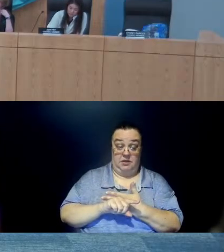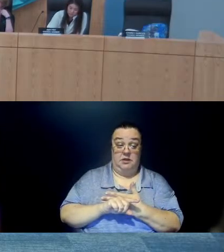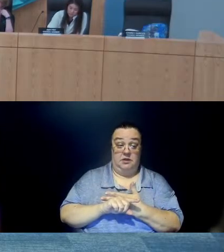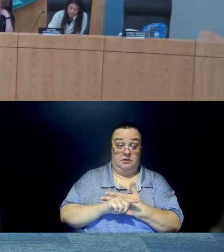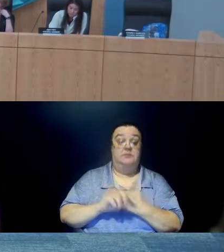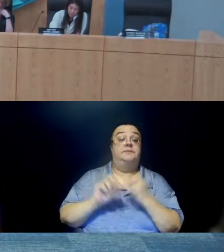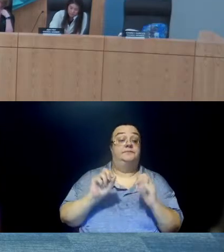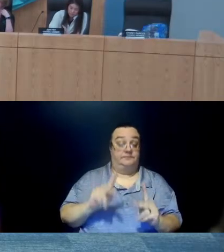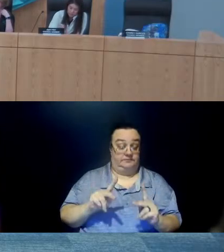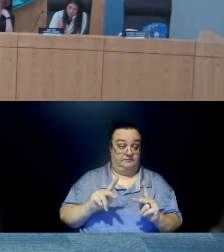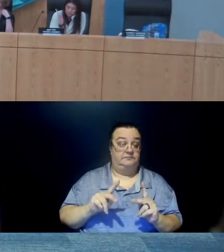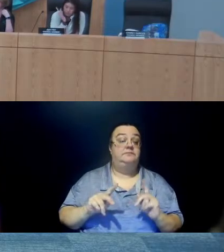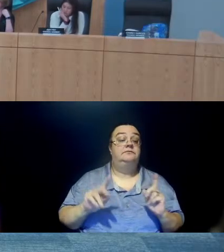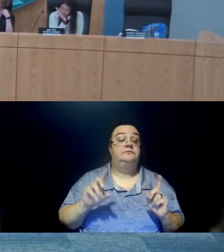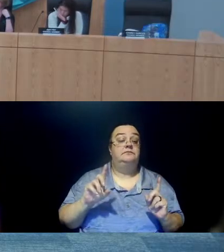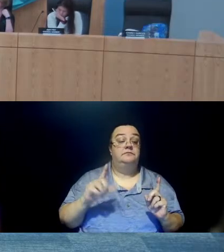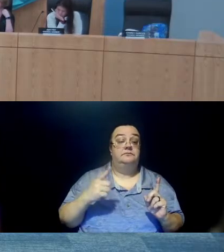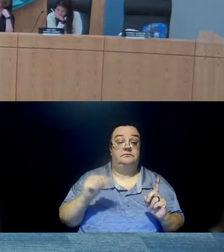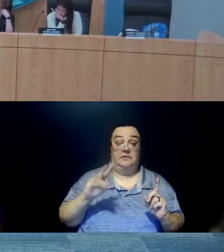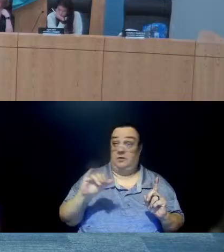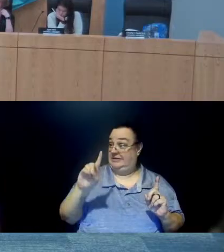Okay. Diane, are you clear?